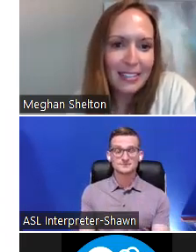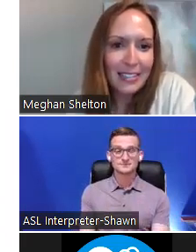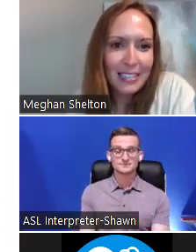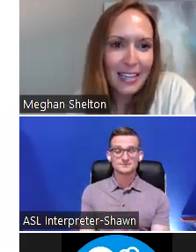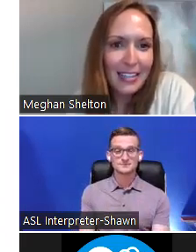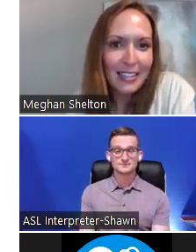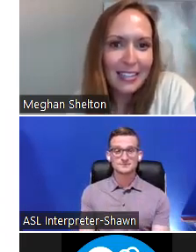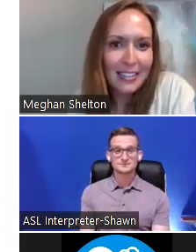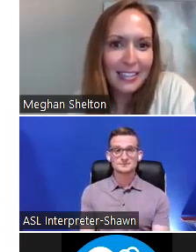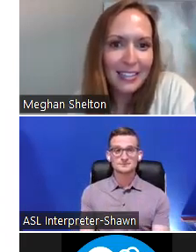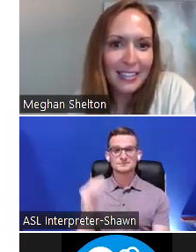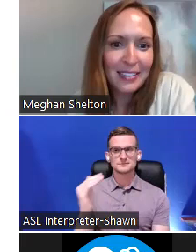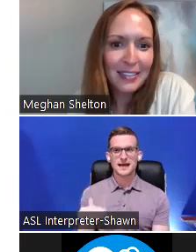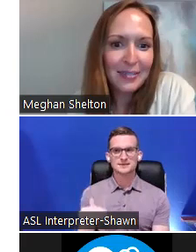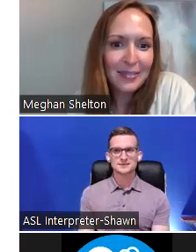And next slide.